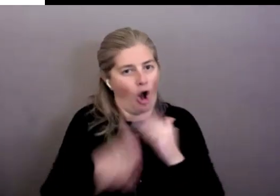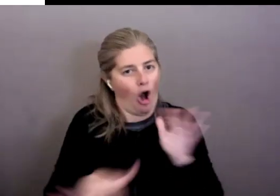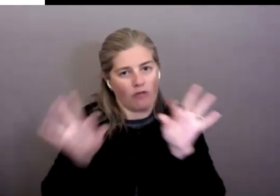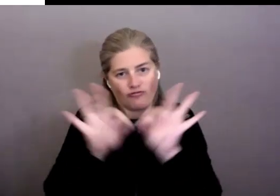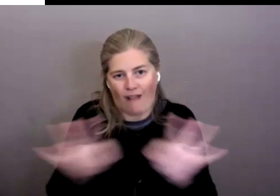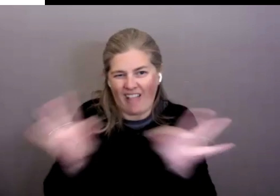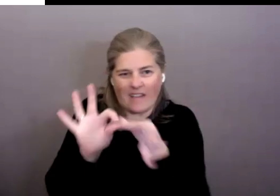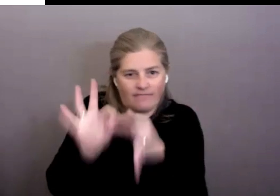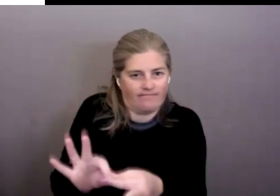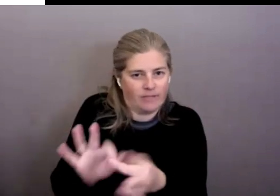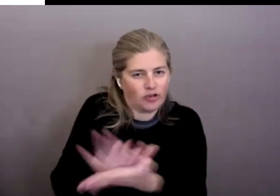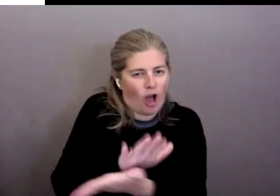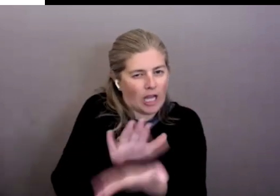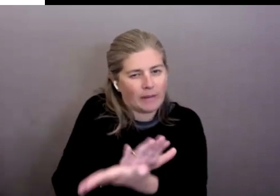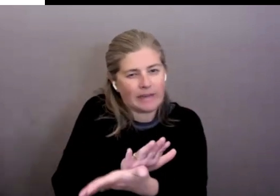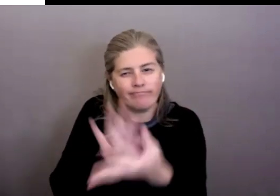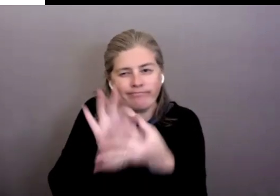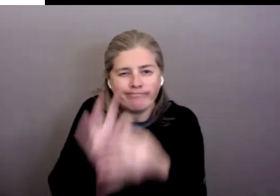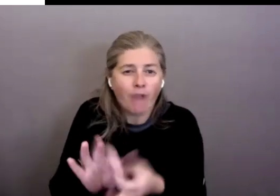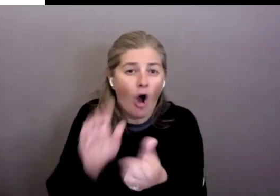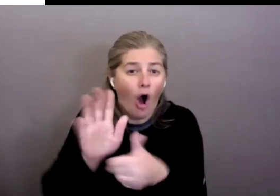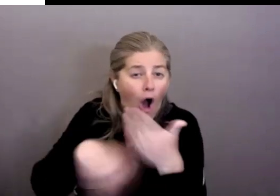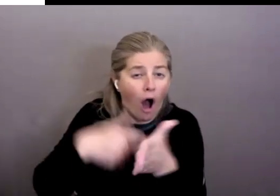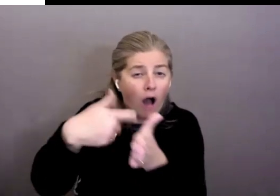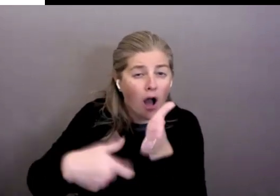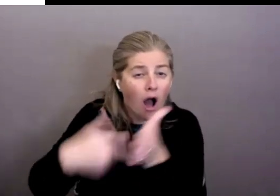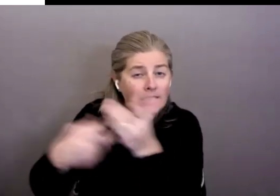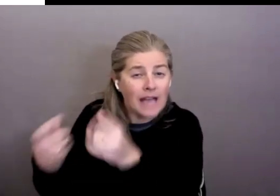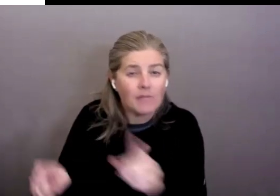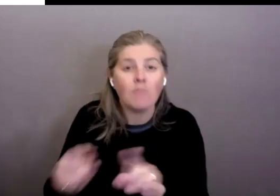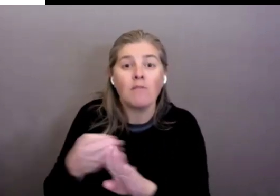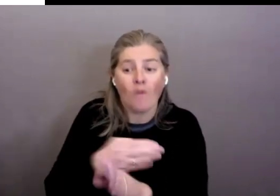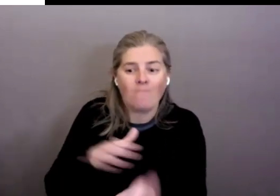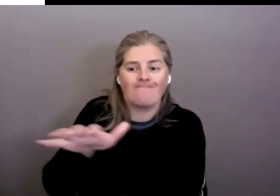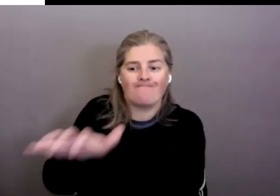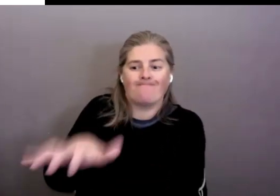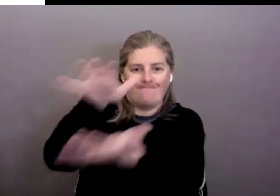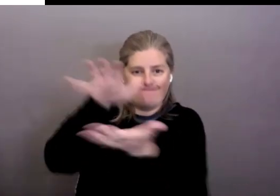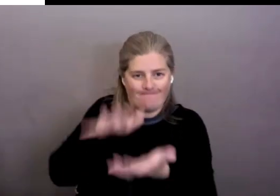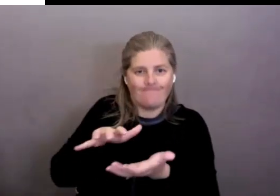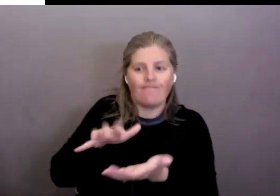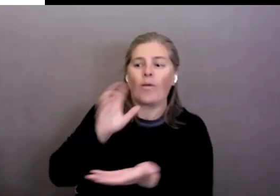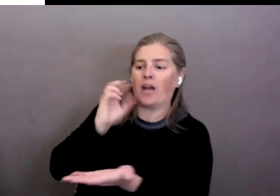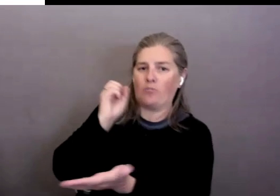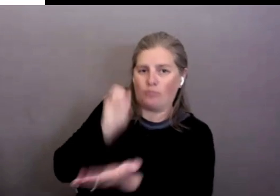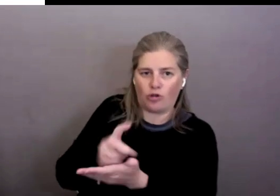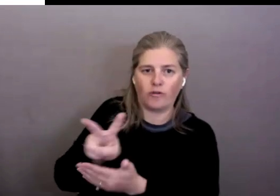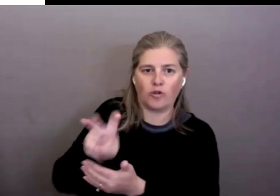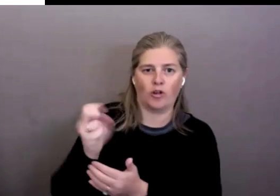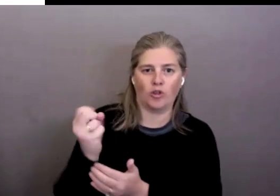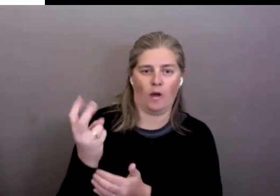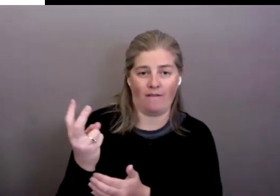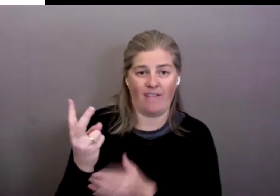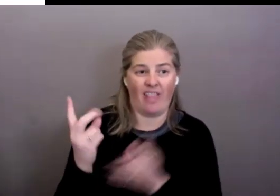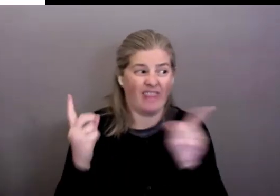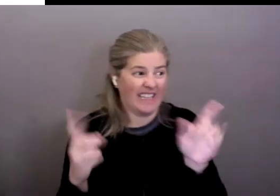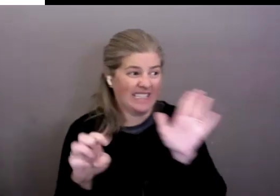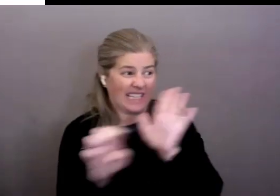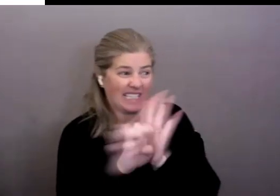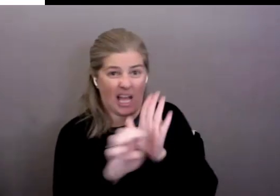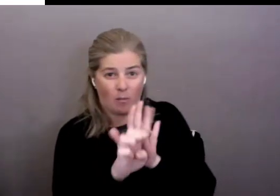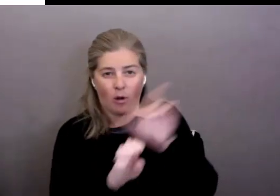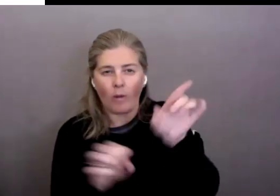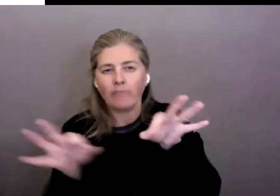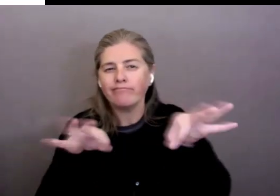documents, including information about all costs incurred, prior to being able to approve a 212 agreement. In this sample, we lay out the